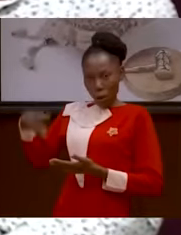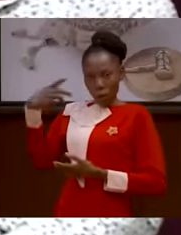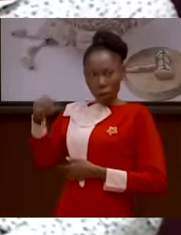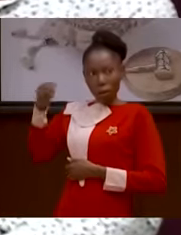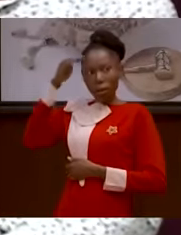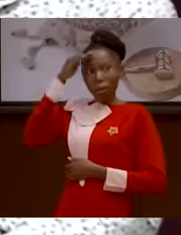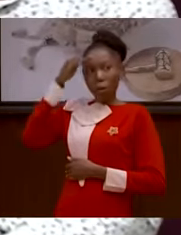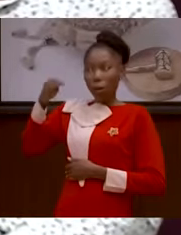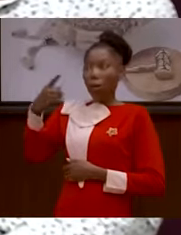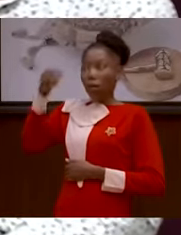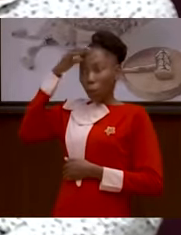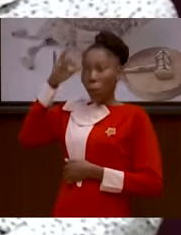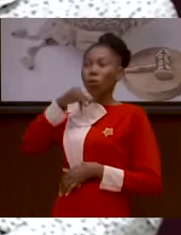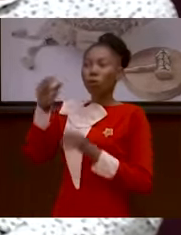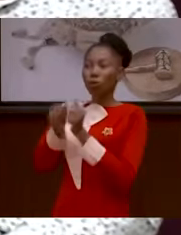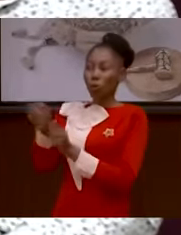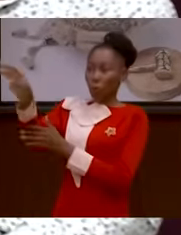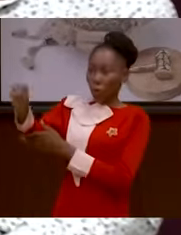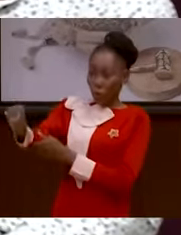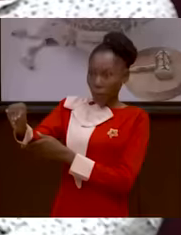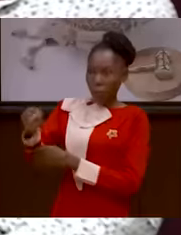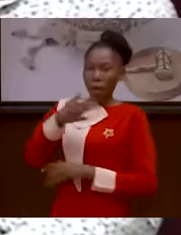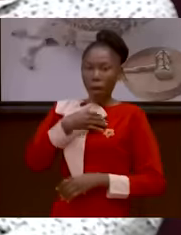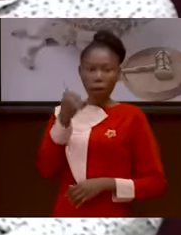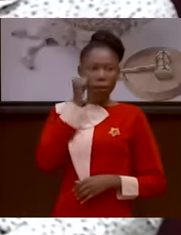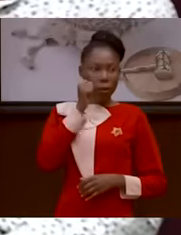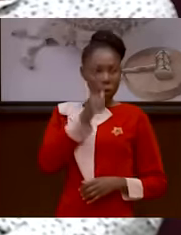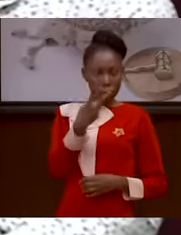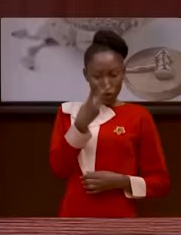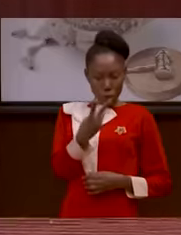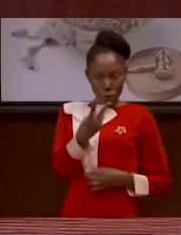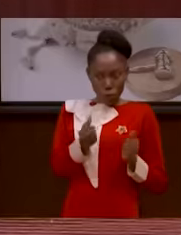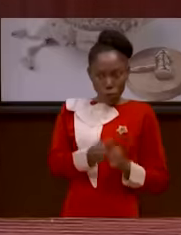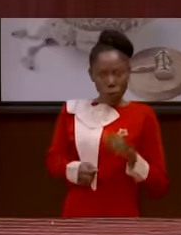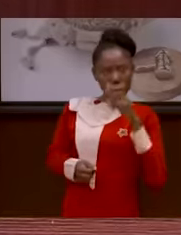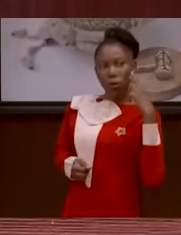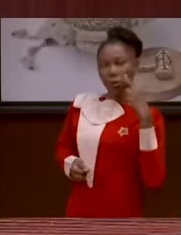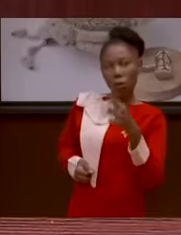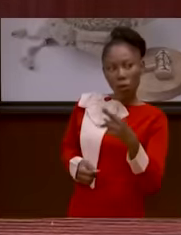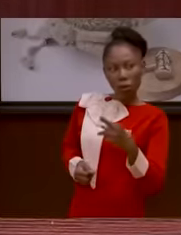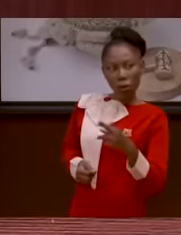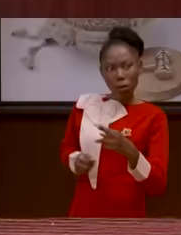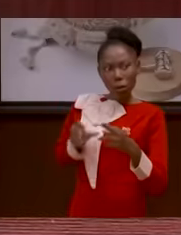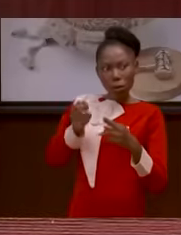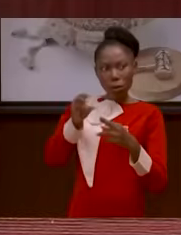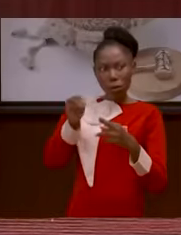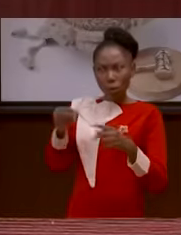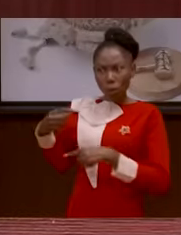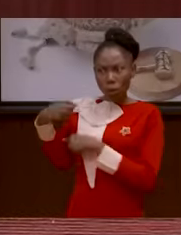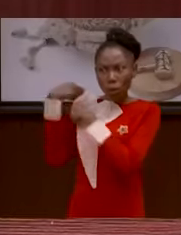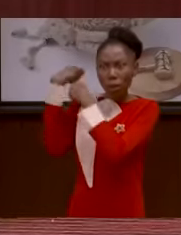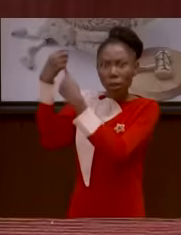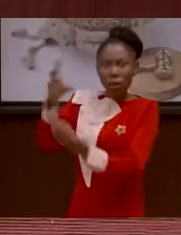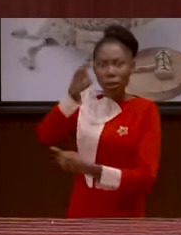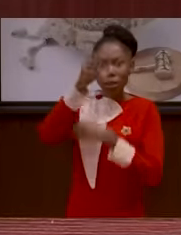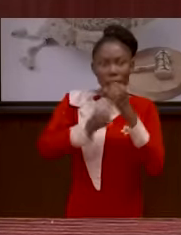with me. The boy is with you? Yes. And I have the 2 girls with me. Wait, are you now telling me that they've not seen themselves